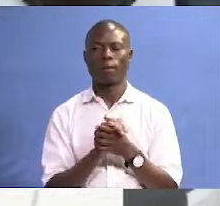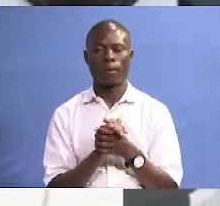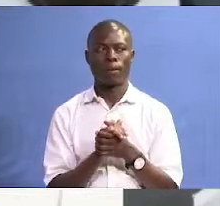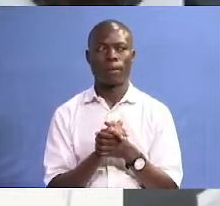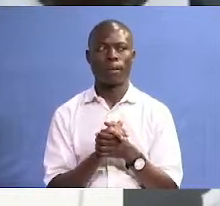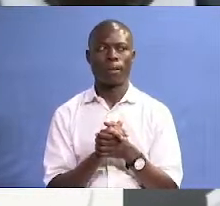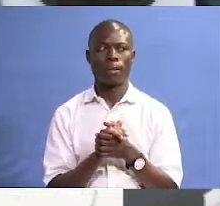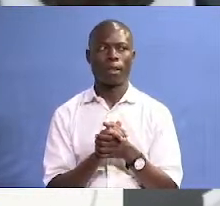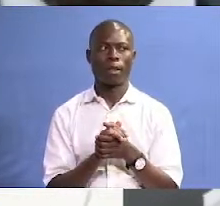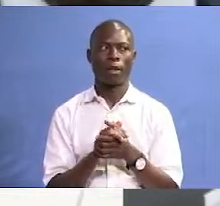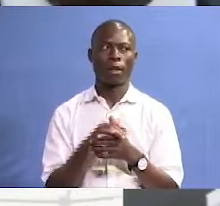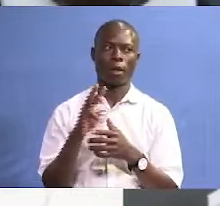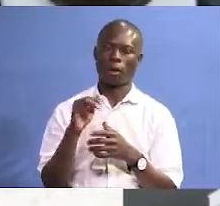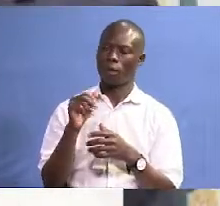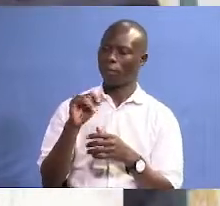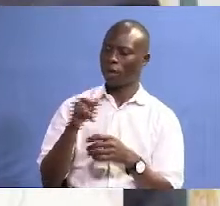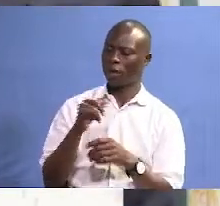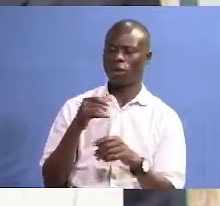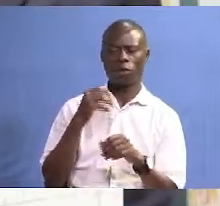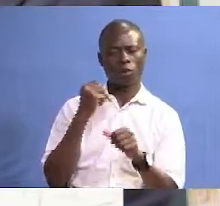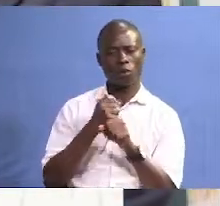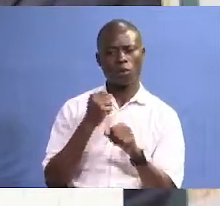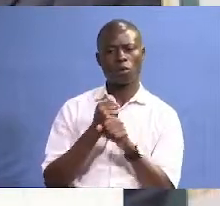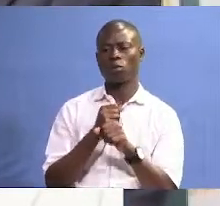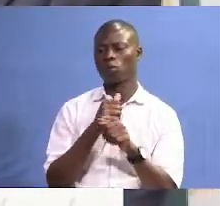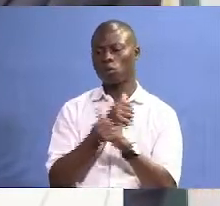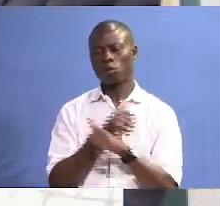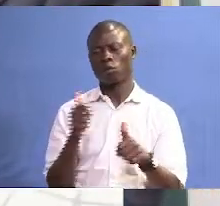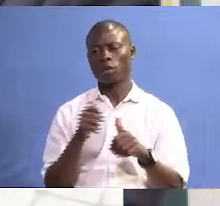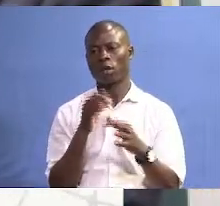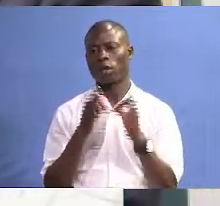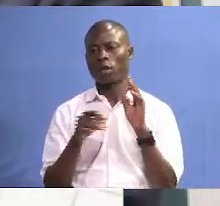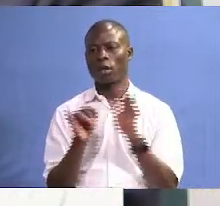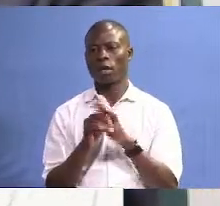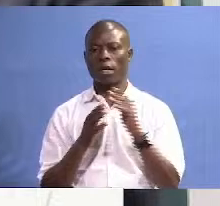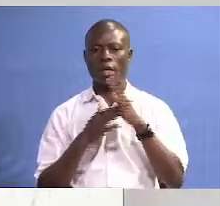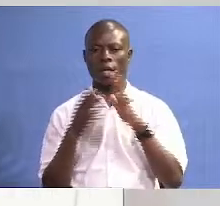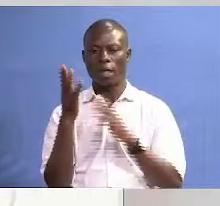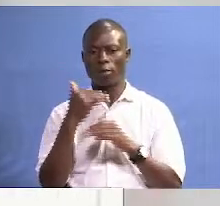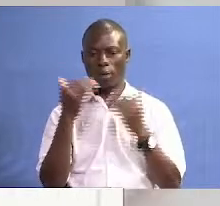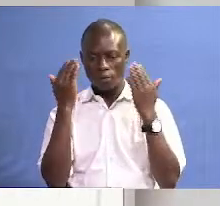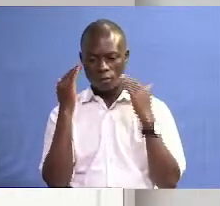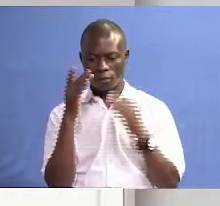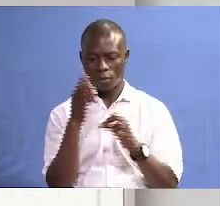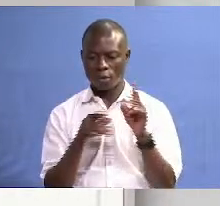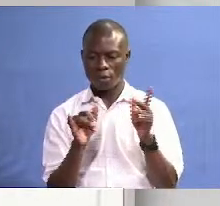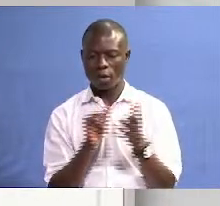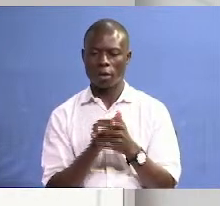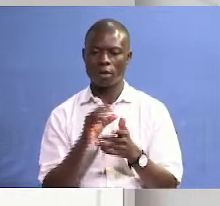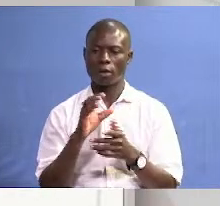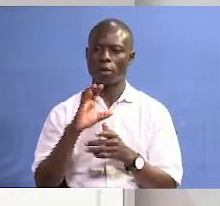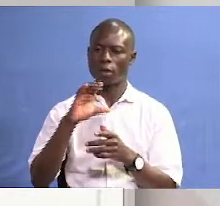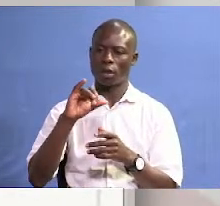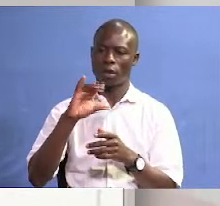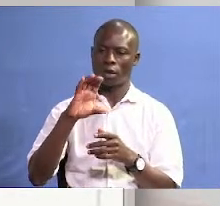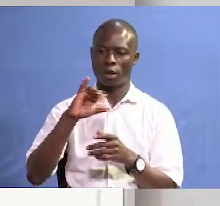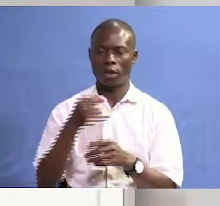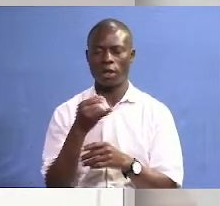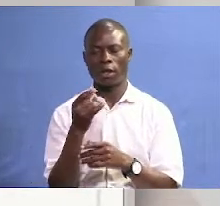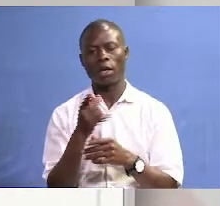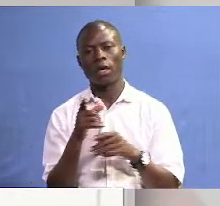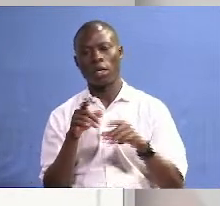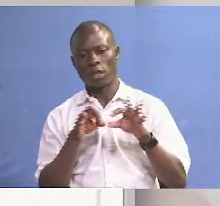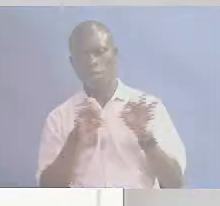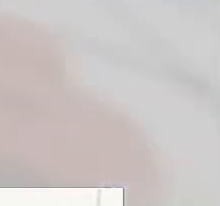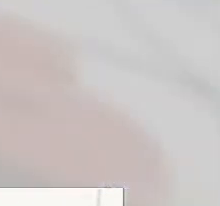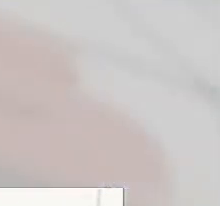a very sterling job. Leading the Department of Judiciary to mourn their fellow judge, Chief Justice Martha Koome announced this sudden death,